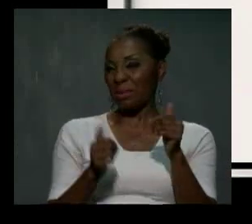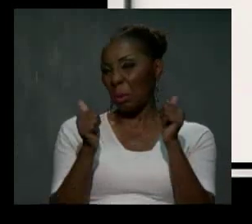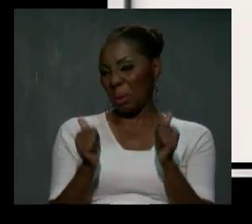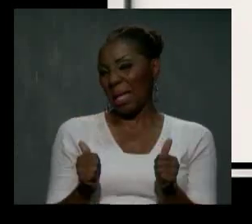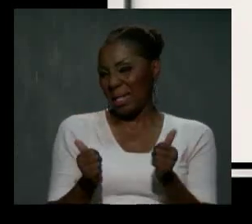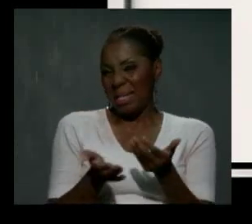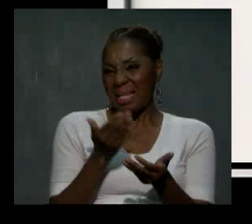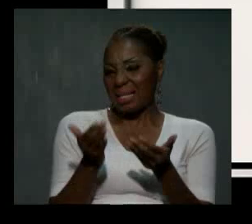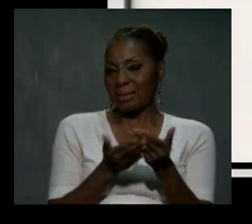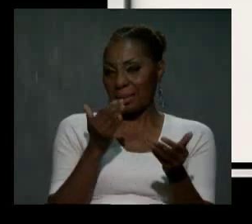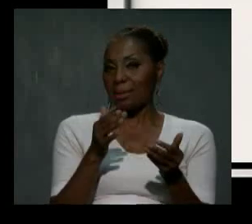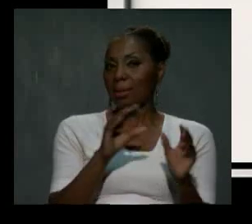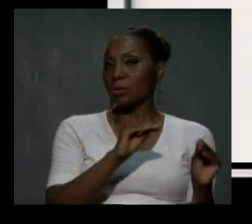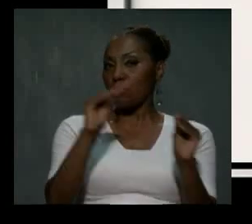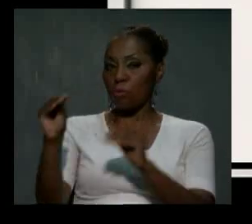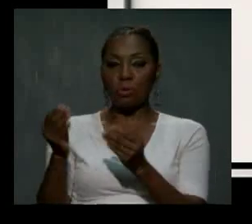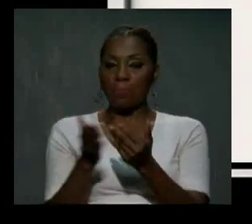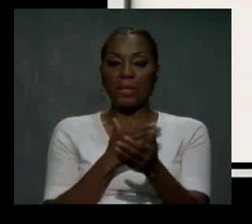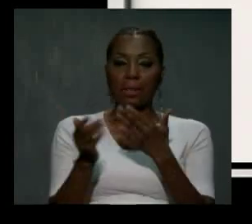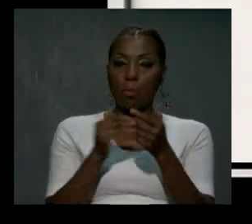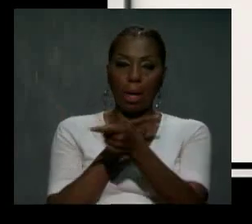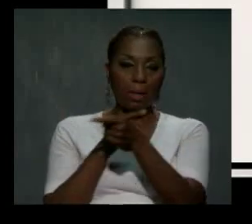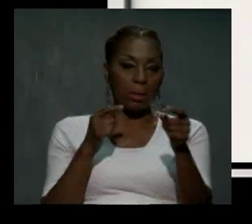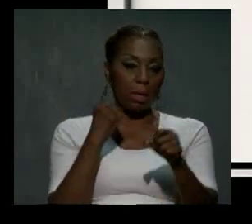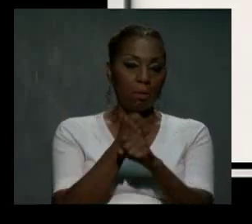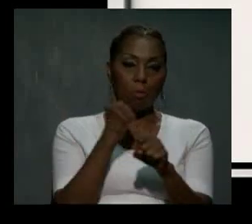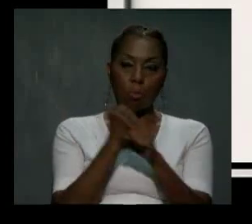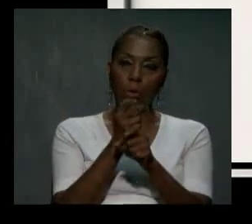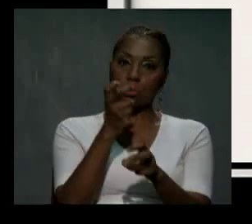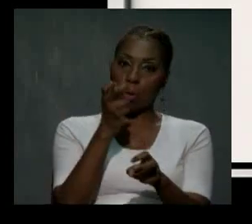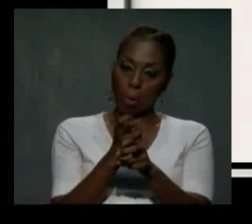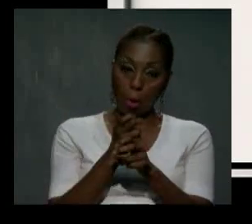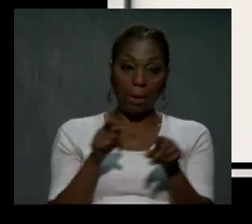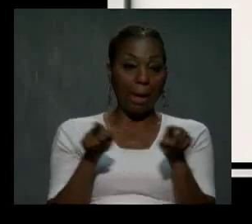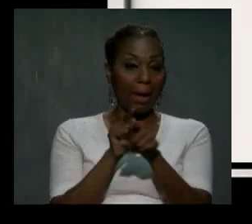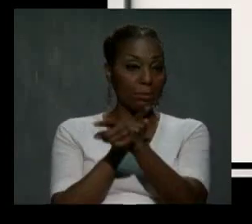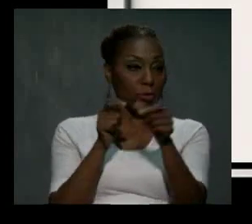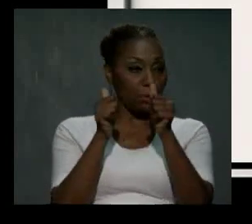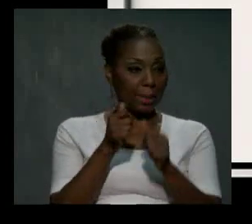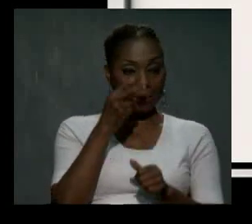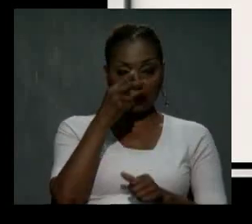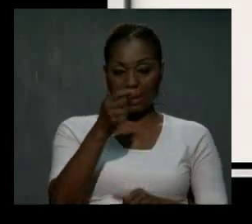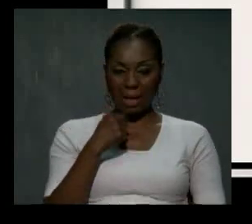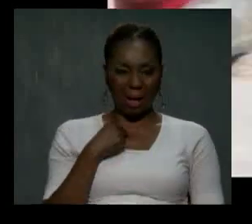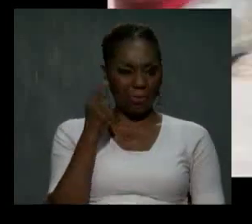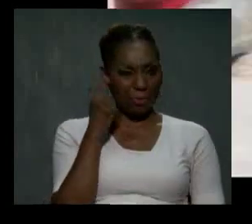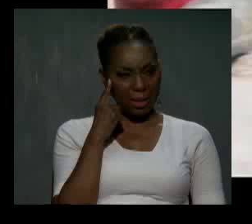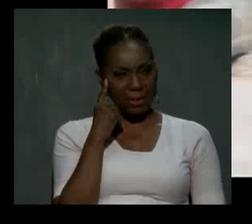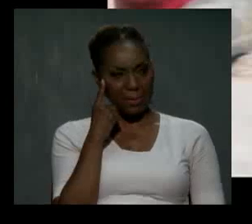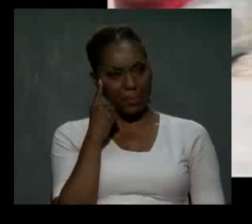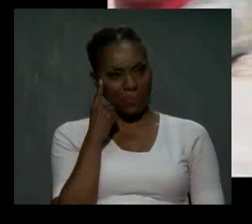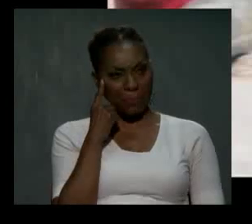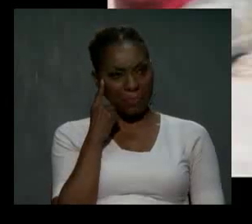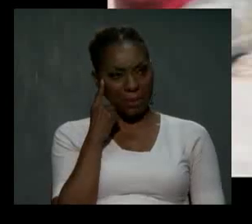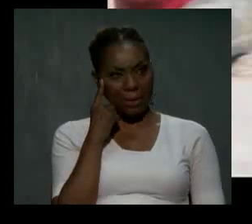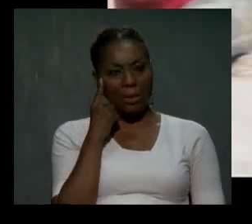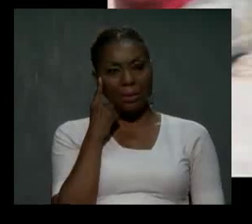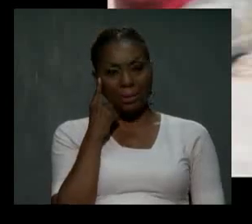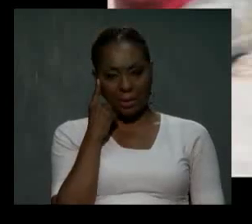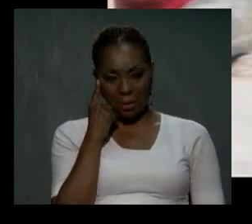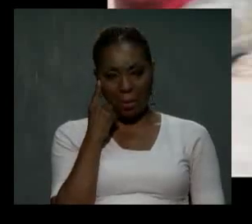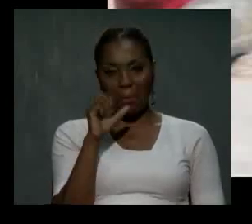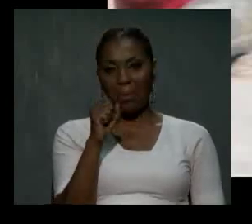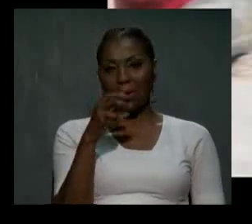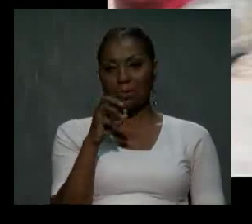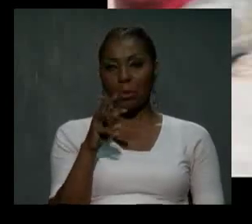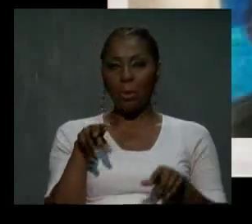up and move. But the students have worked really hard, and as you can see, I think there was a slideshow while I was gabbing.